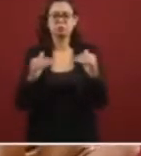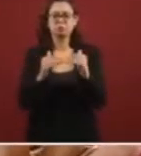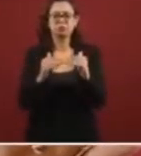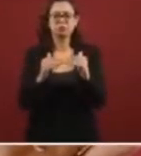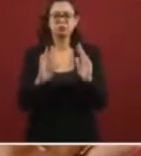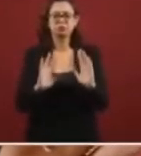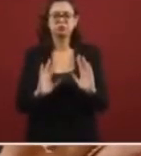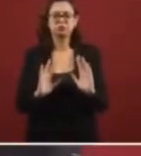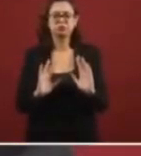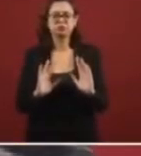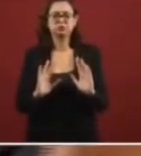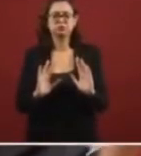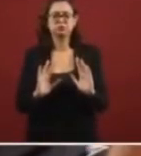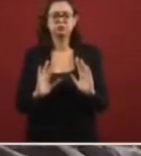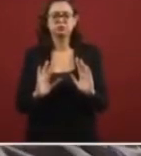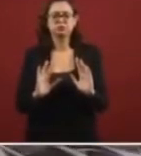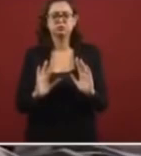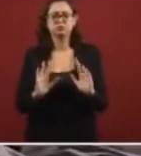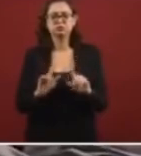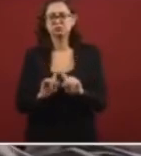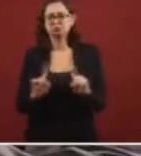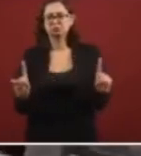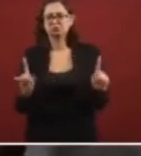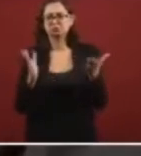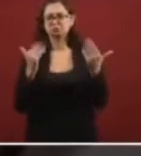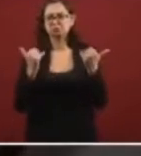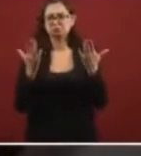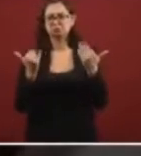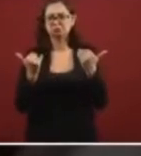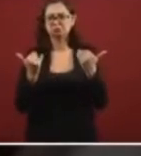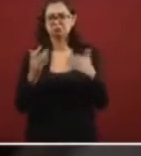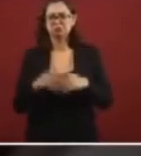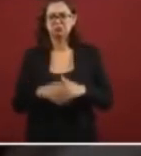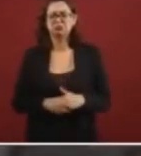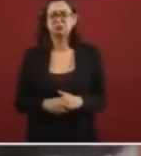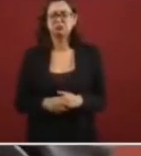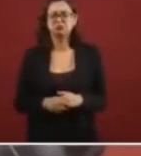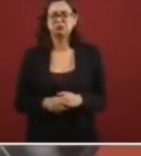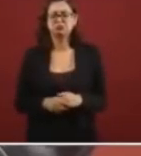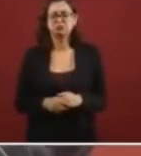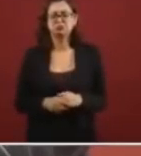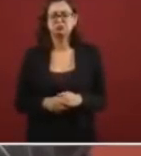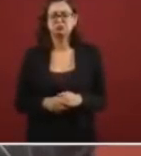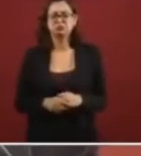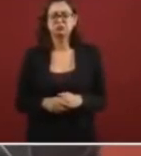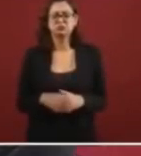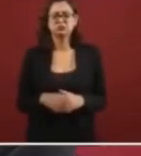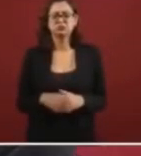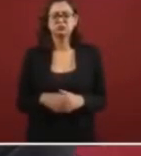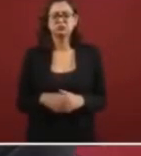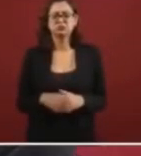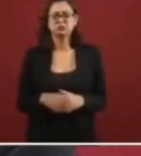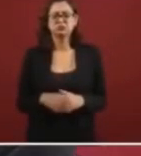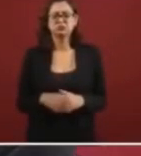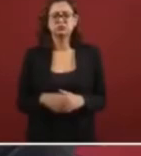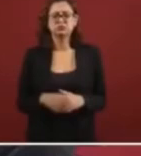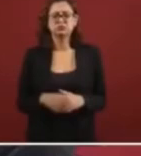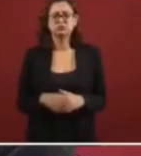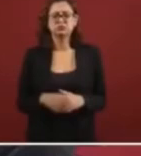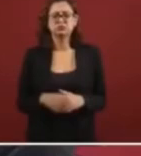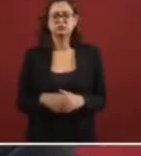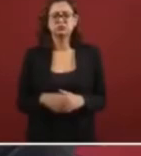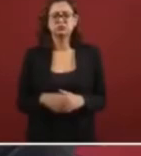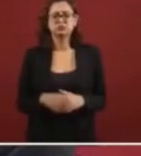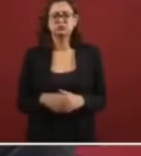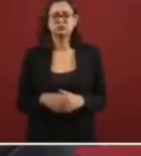same. O sea, no vemos muchas diferencias. We see no difference between the Entre two. Demandantes y demandados. Between the ones who